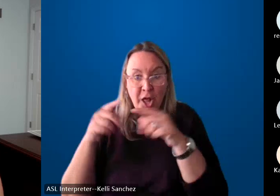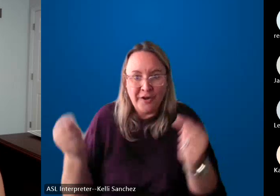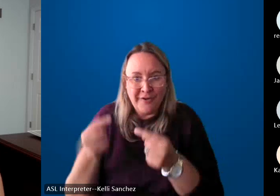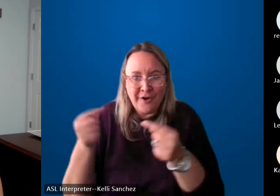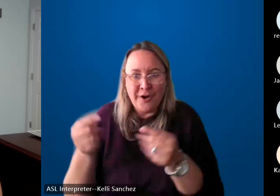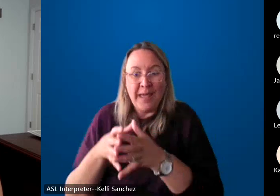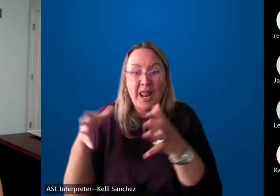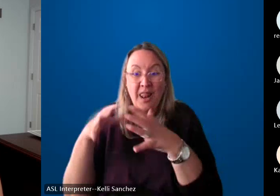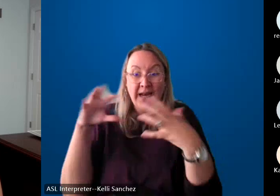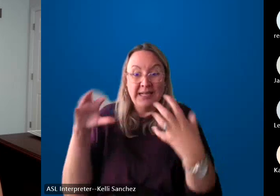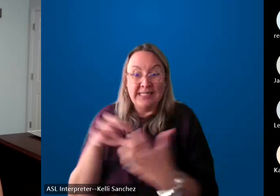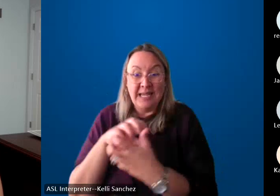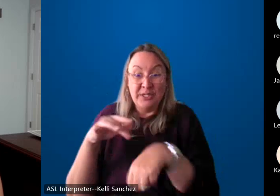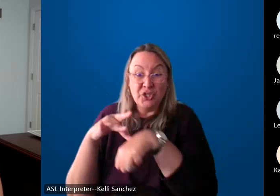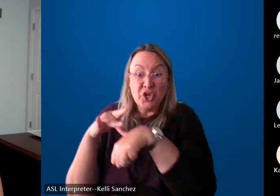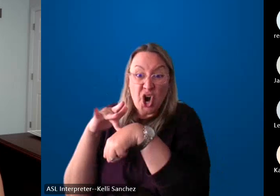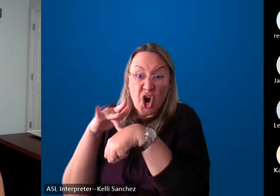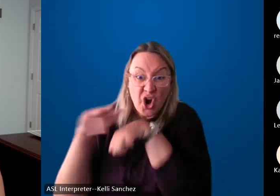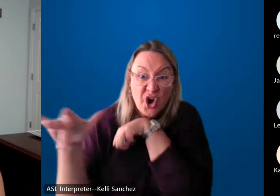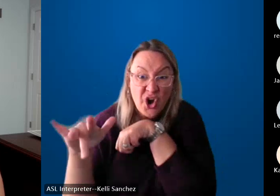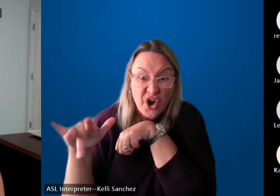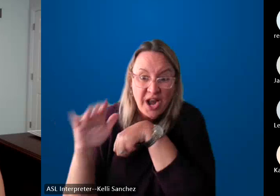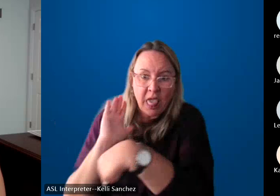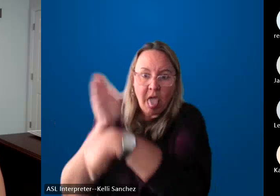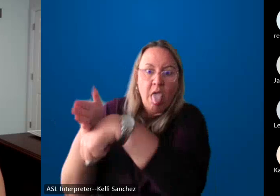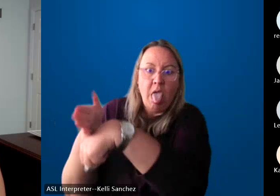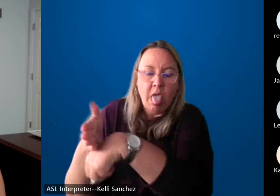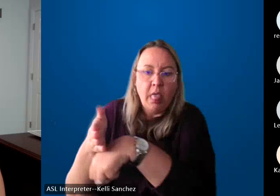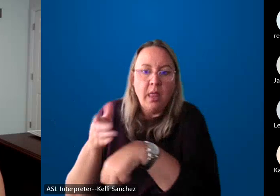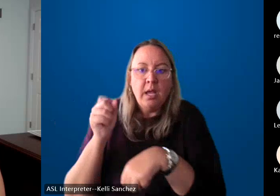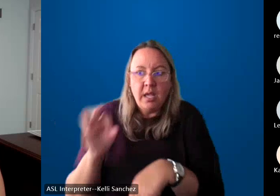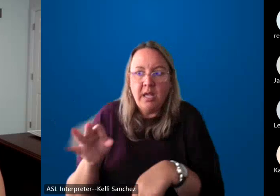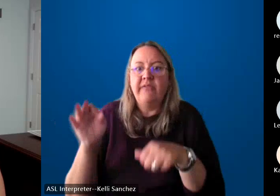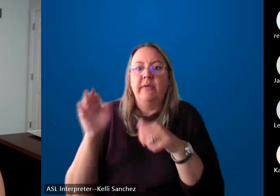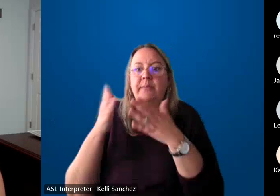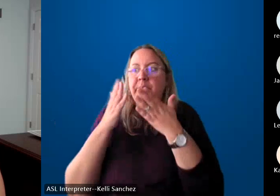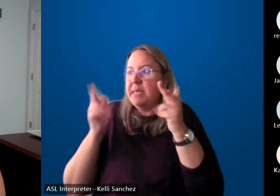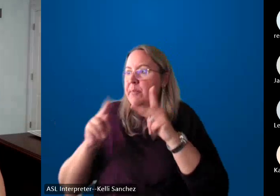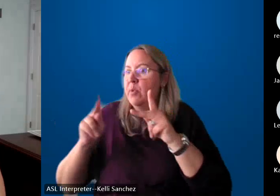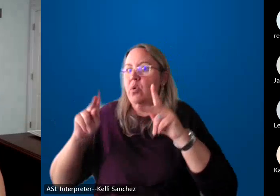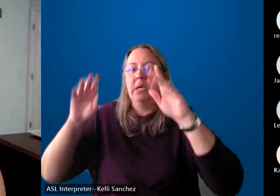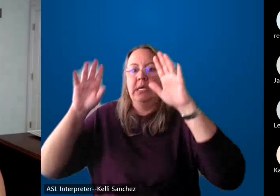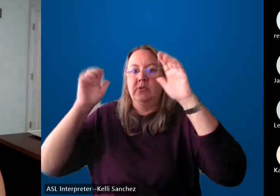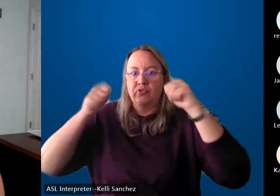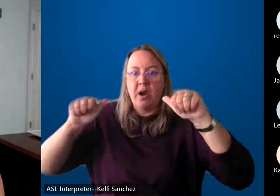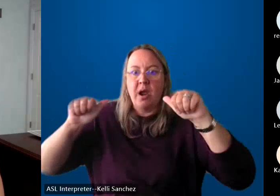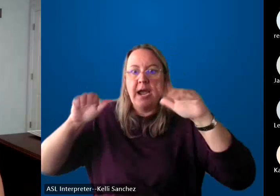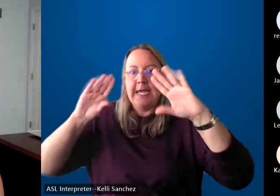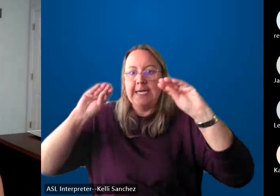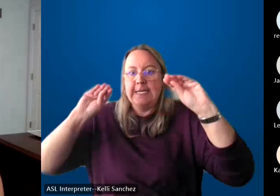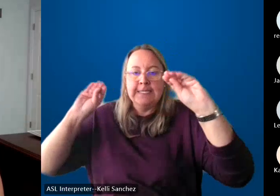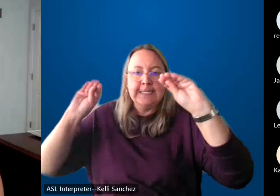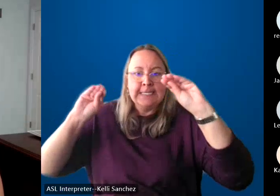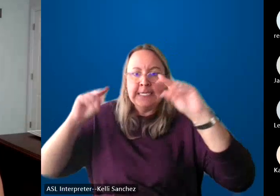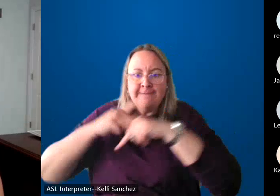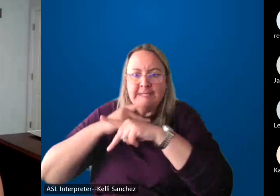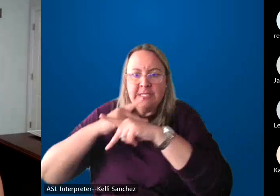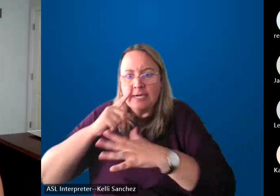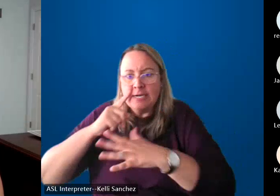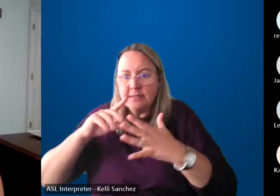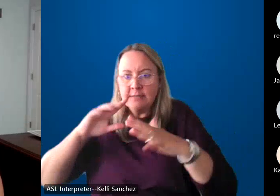lot of damage if good heads can get together and reprioritize that. And I